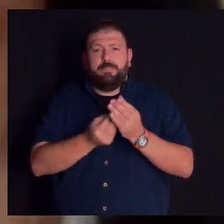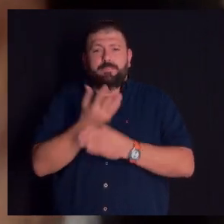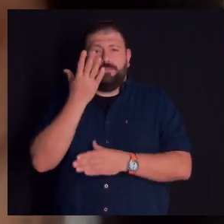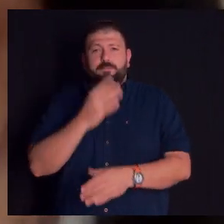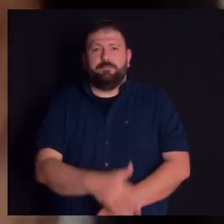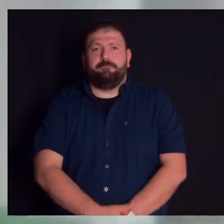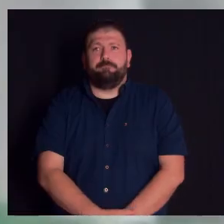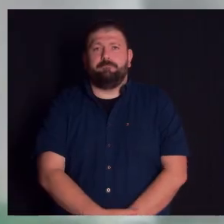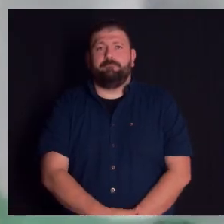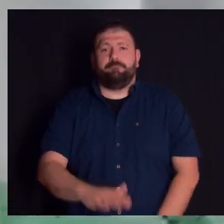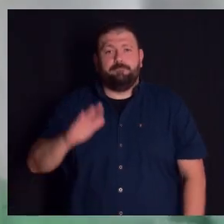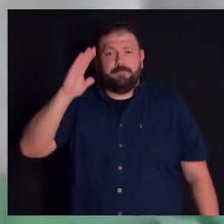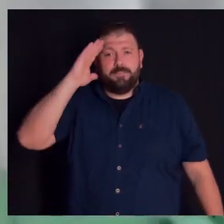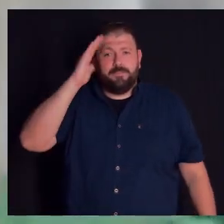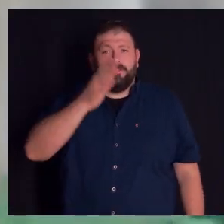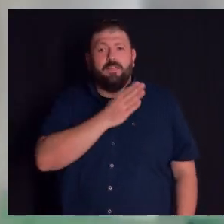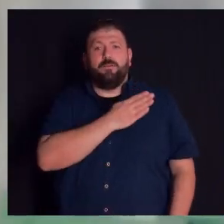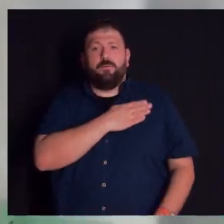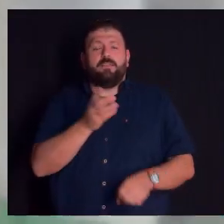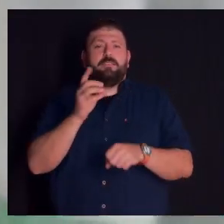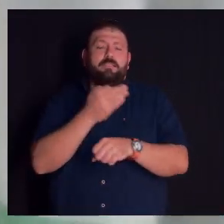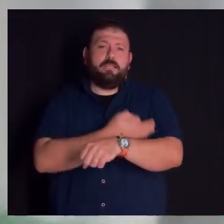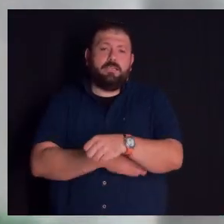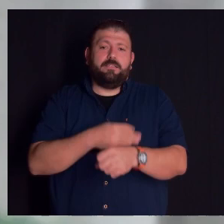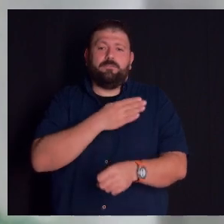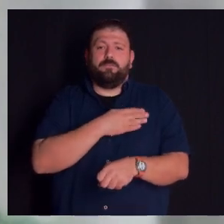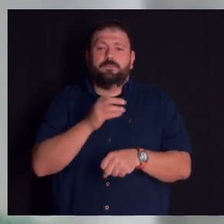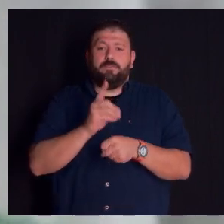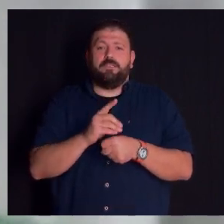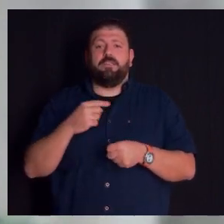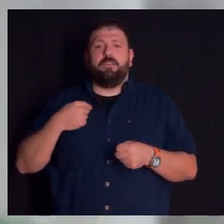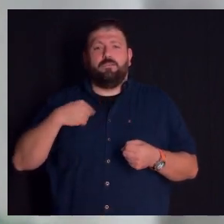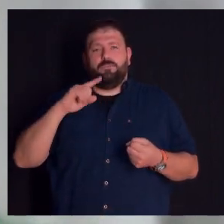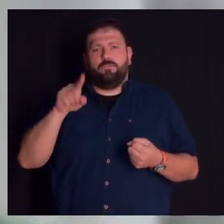she's very new in this business. Good afternoon and